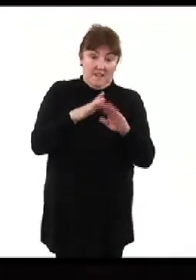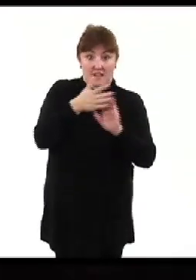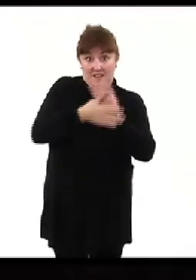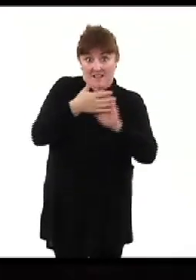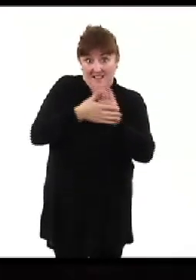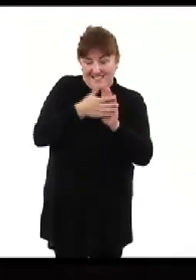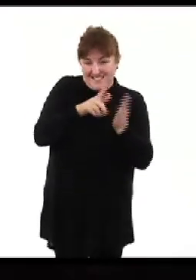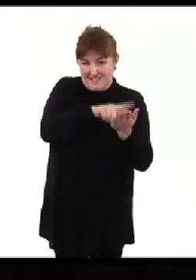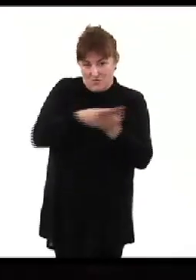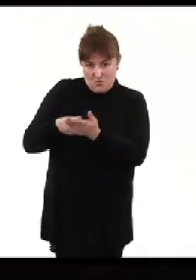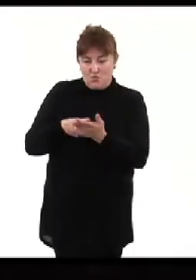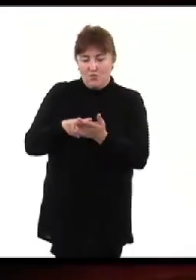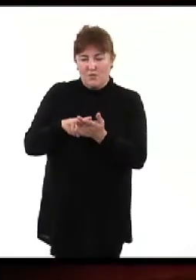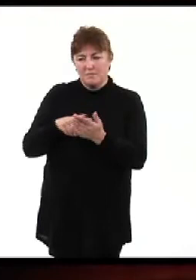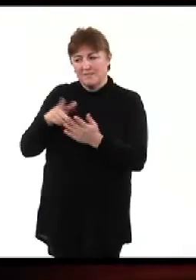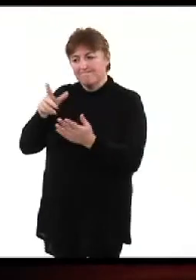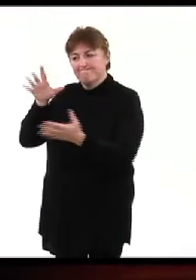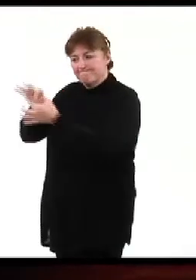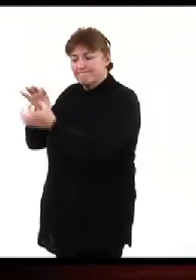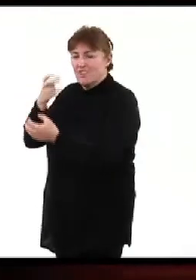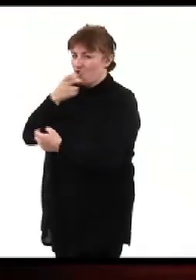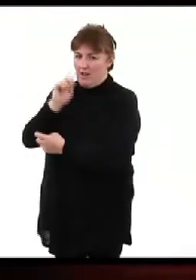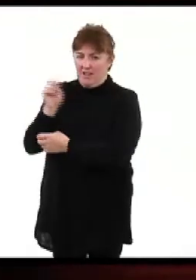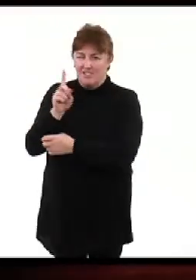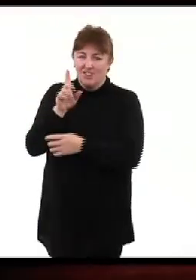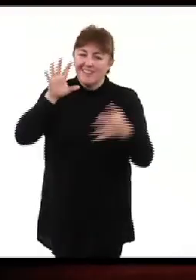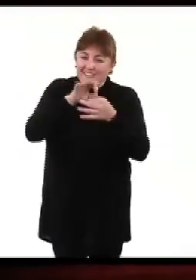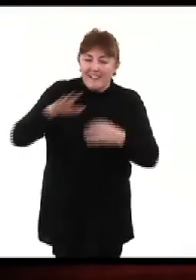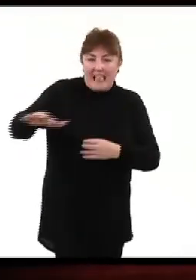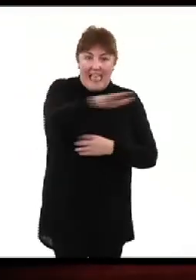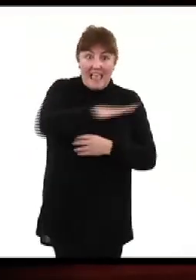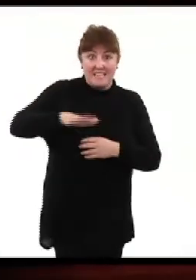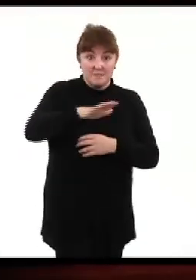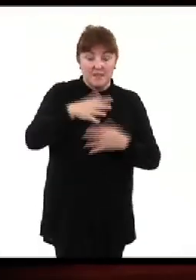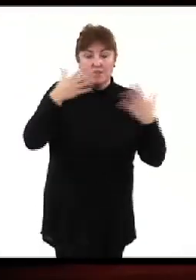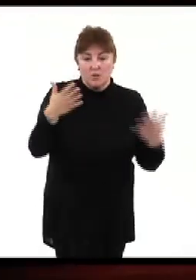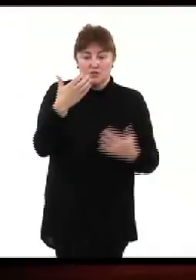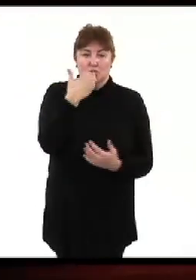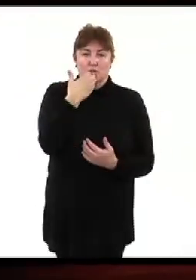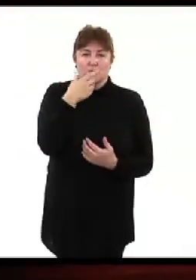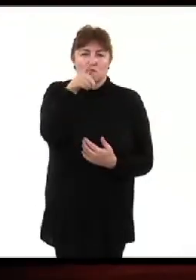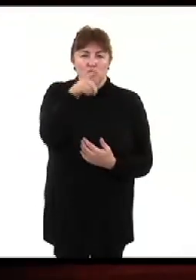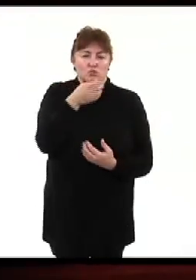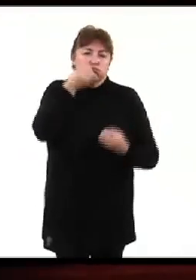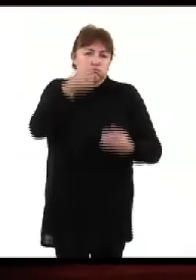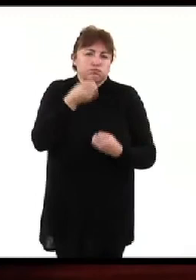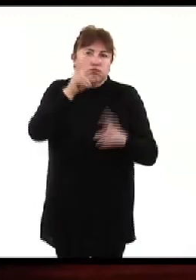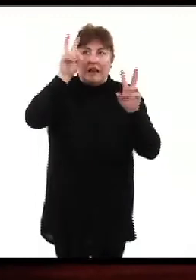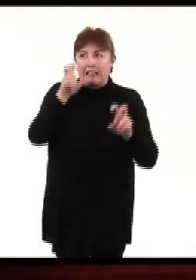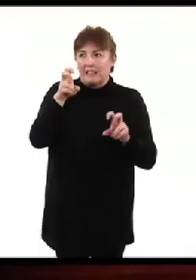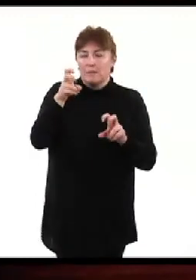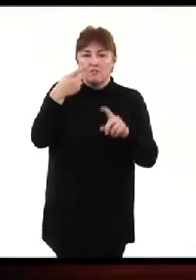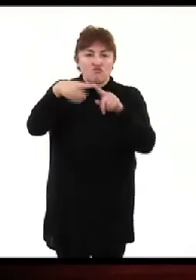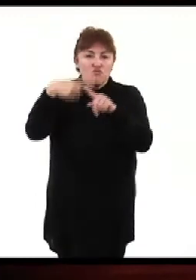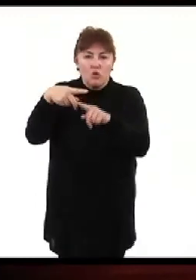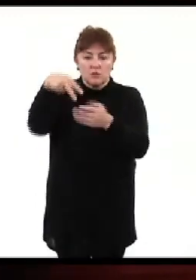be unique to sign languages that you don't see in spoken languages, and that has to do with spatial language. So when you're talking about